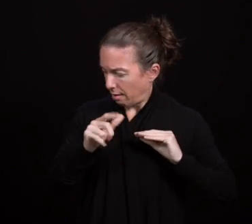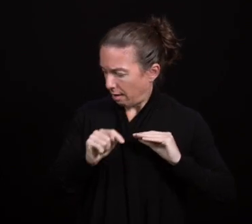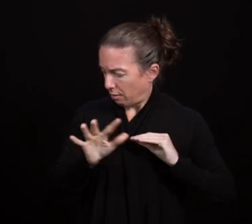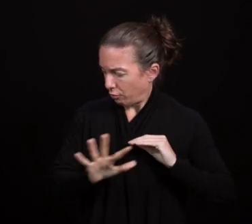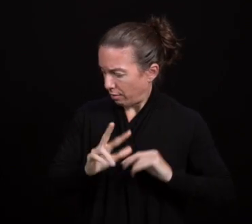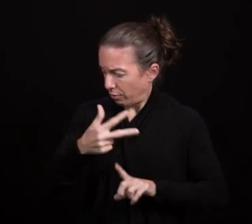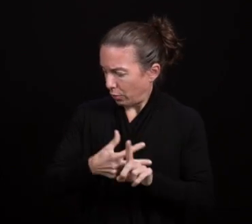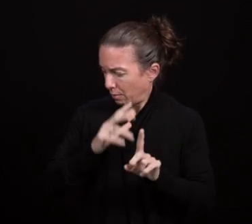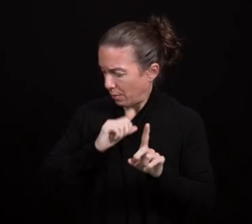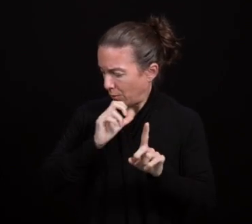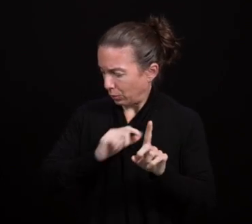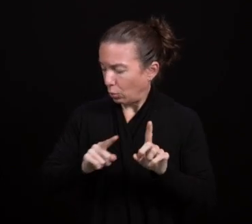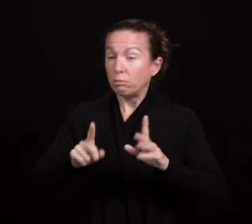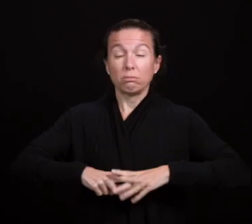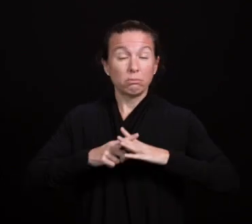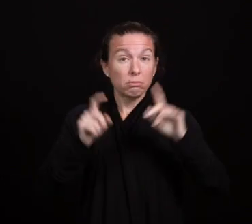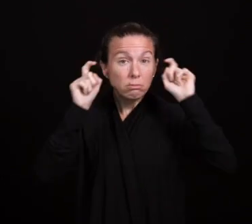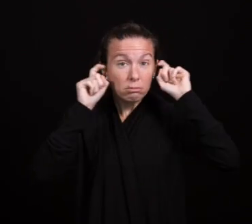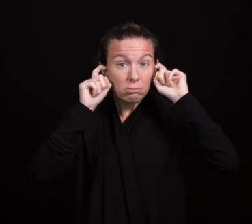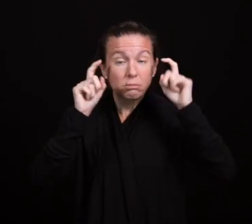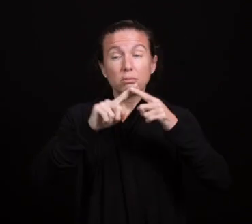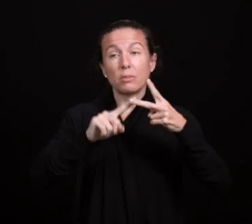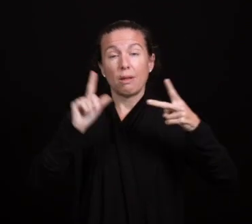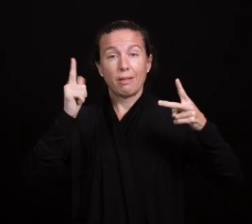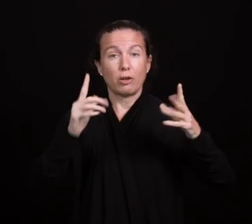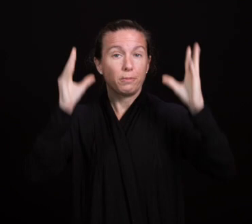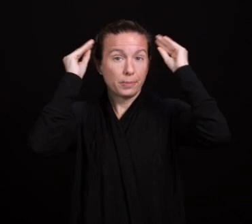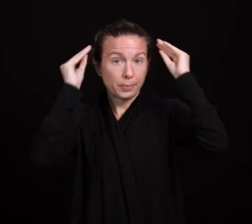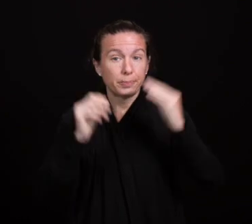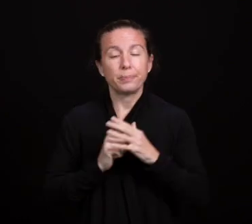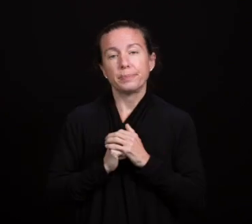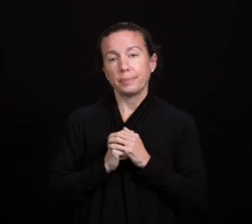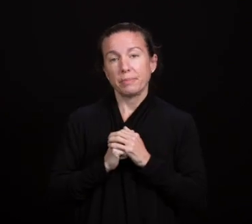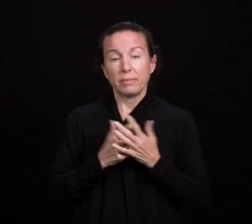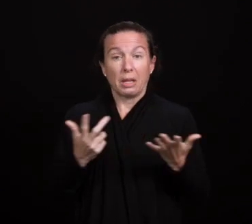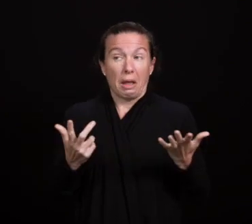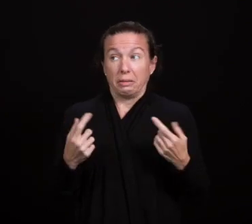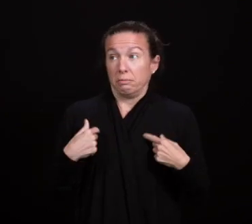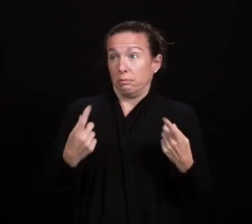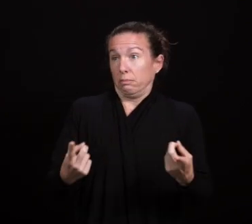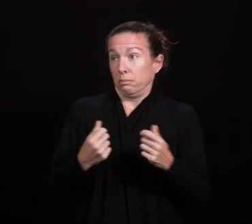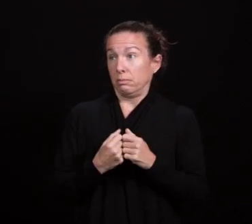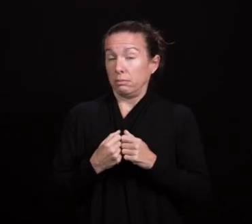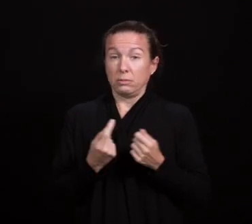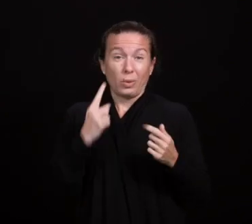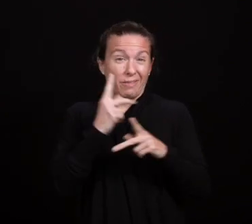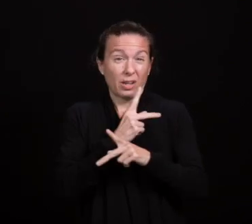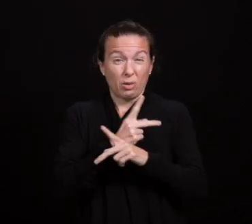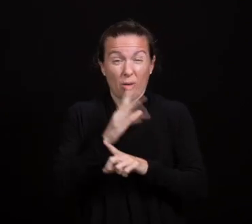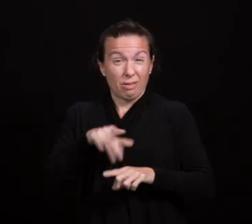old. She started with hearing aids and then cochlear implants. And that's really just what was best for our